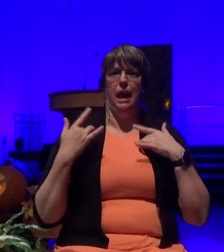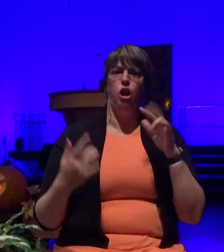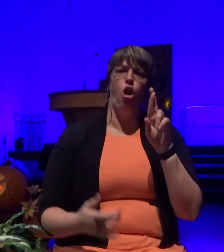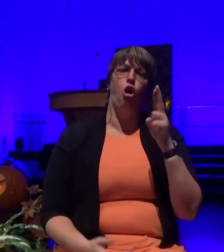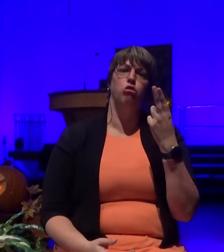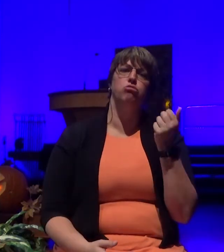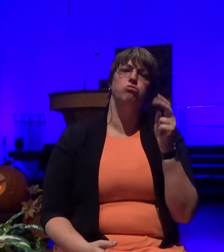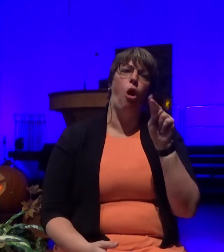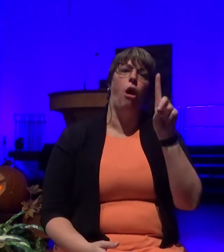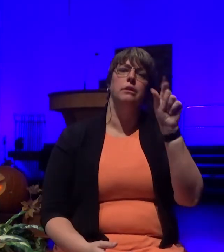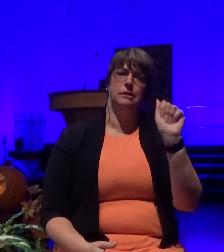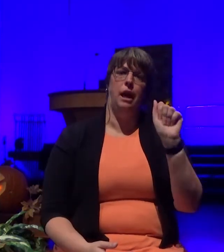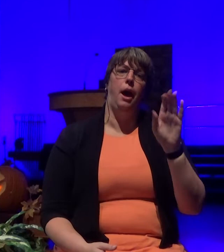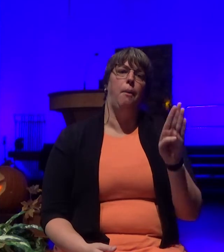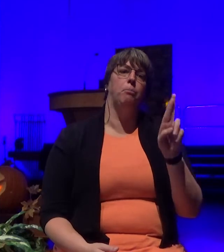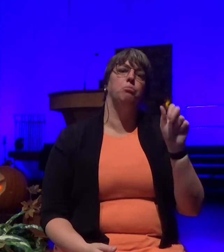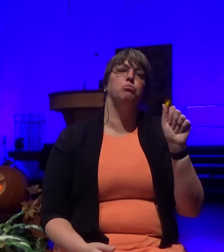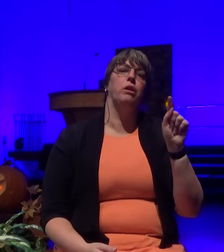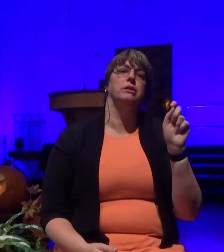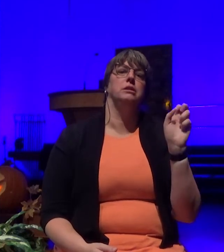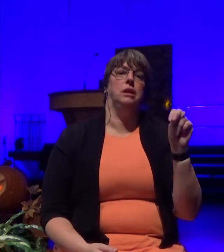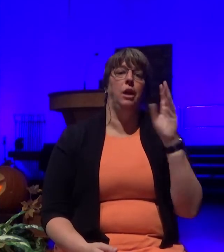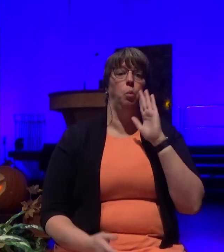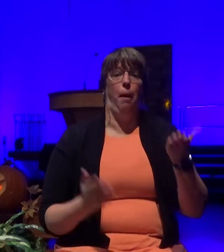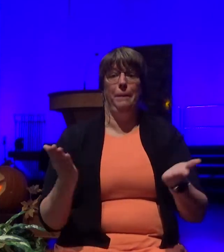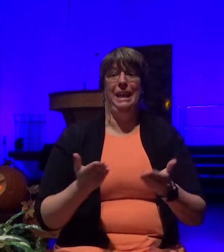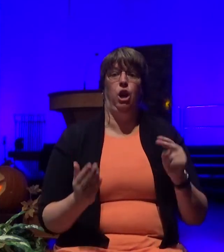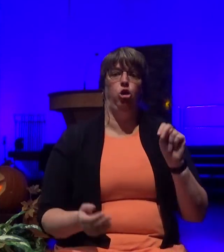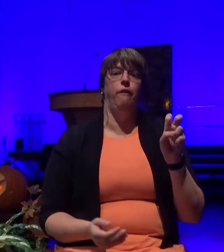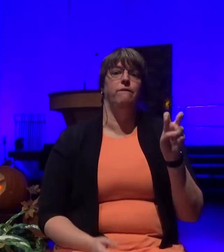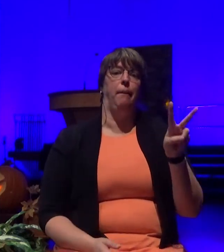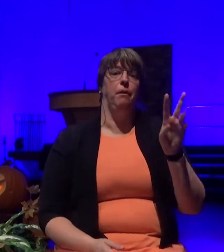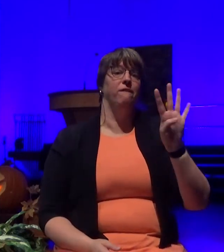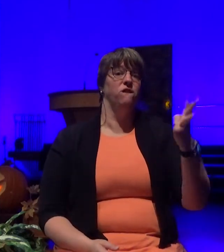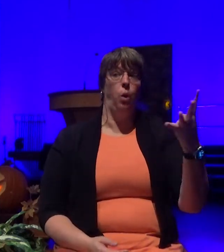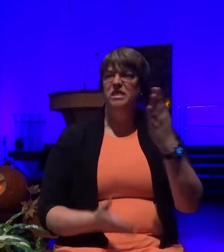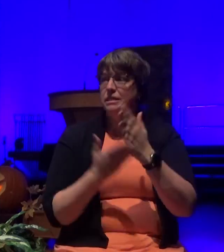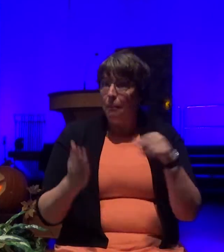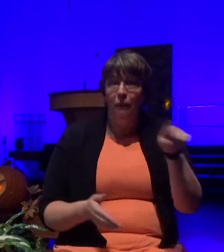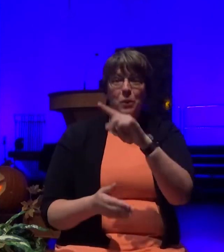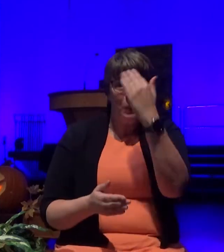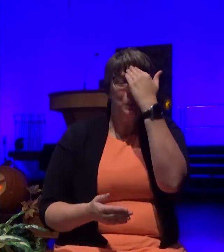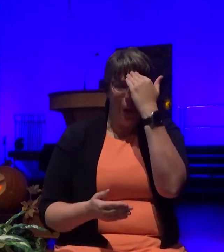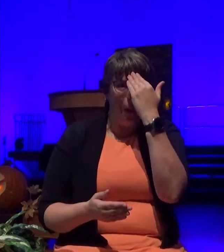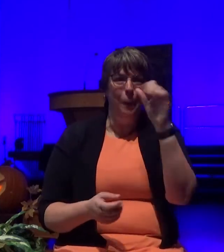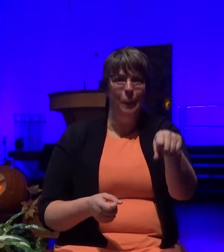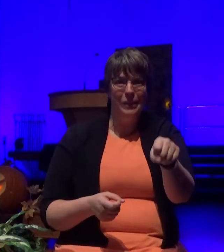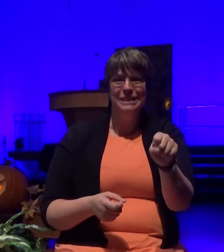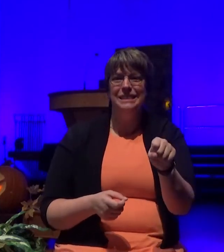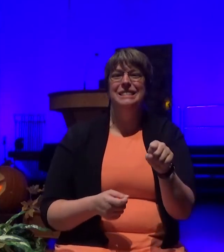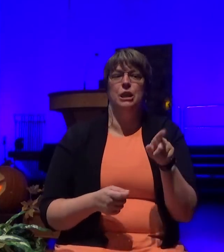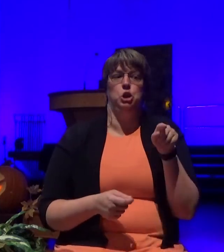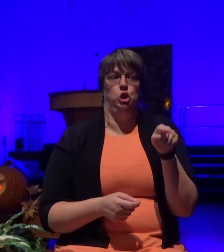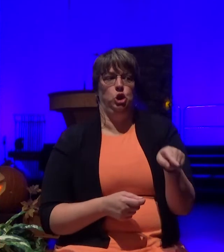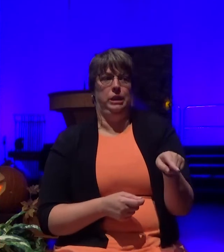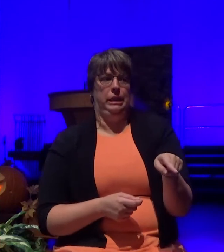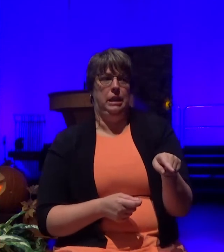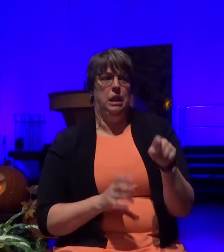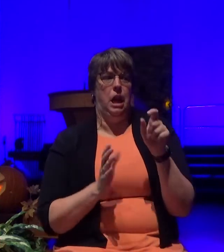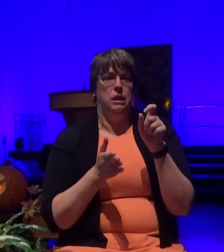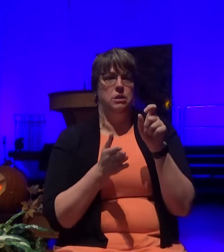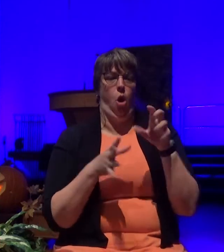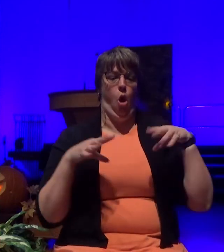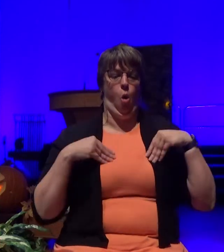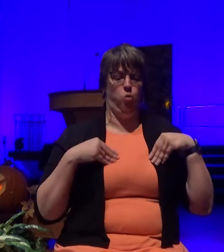coming to be with us on November 4th. Yes, isn't that wonderful? Some of you know her very well. She is the owner of